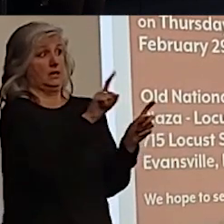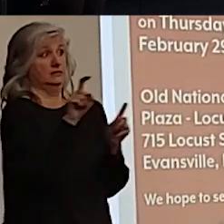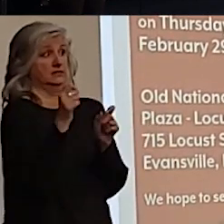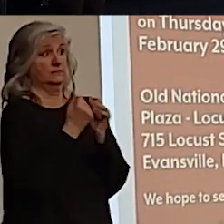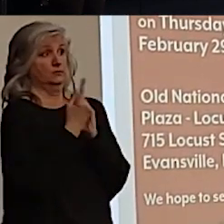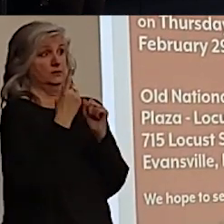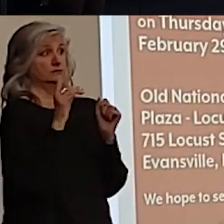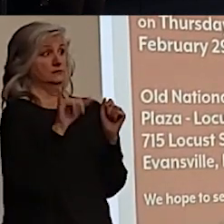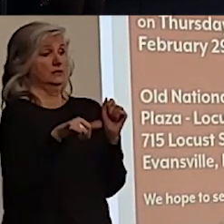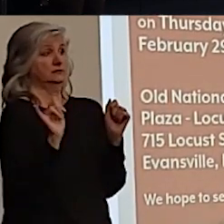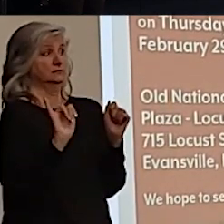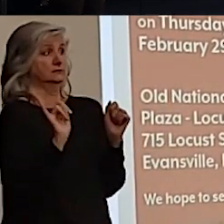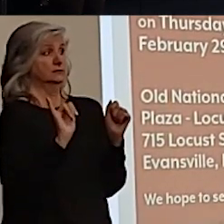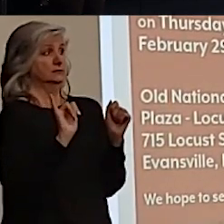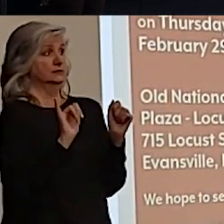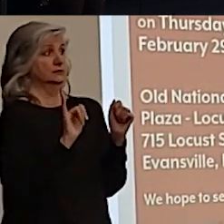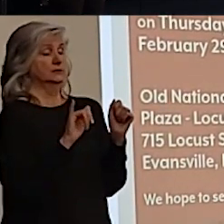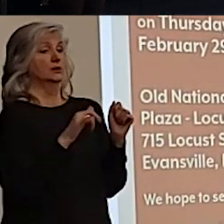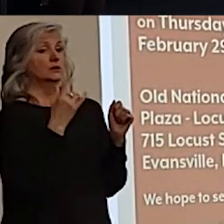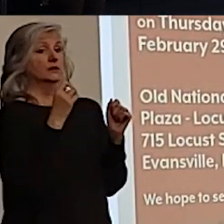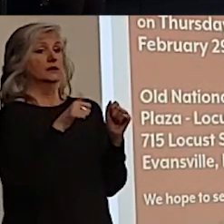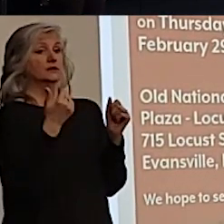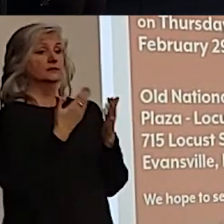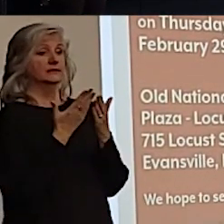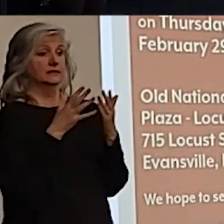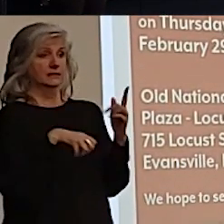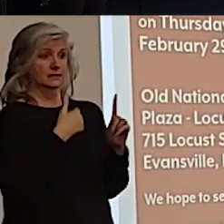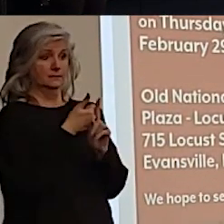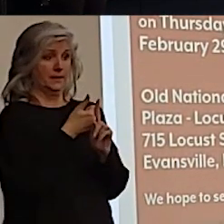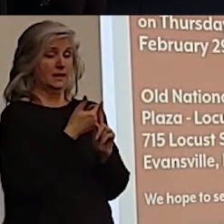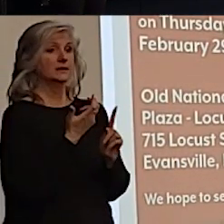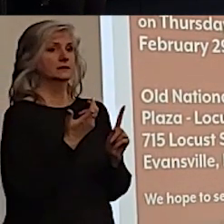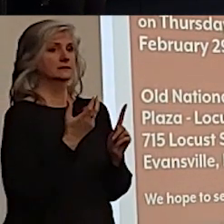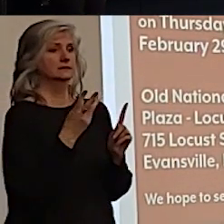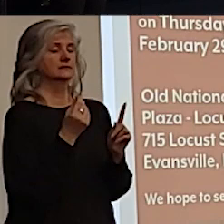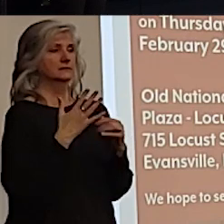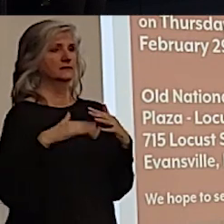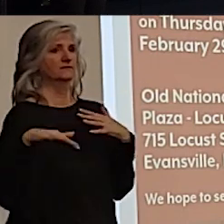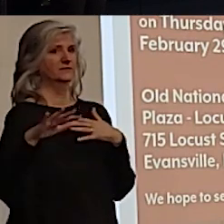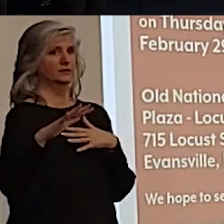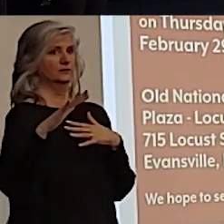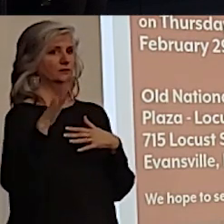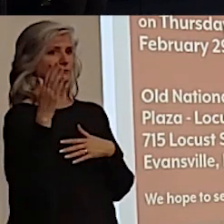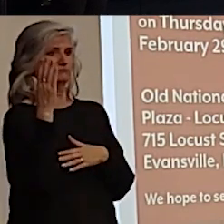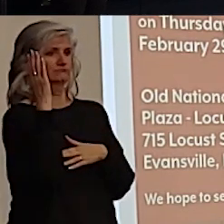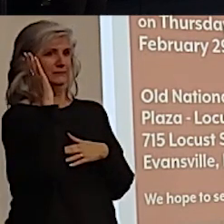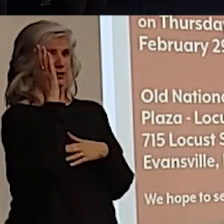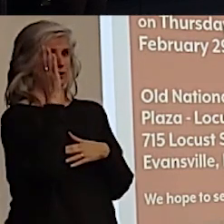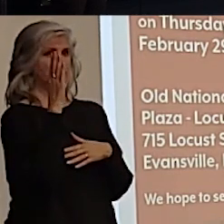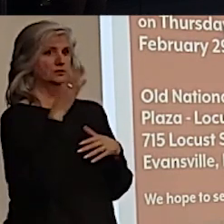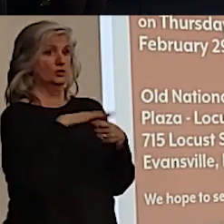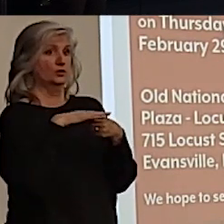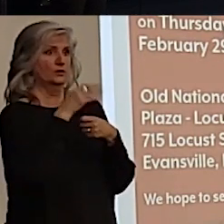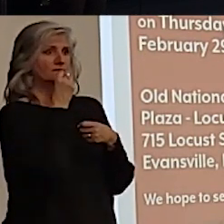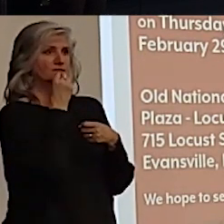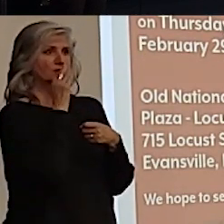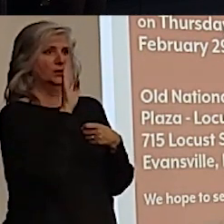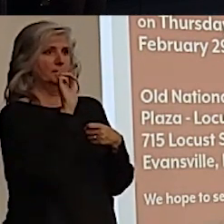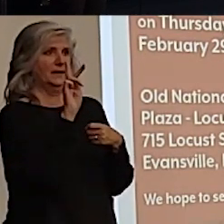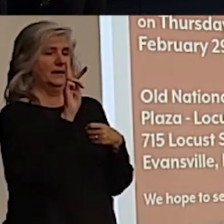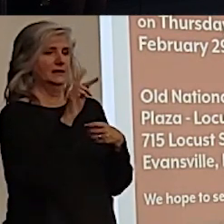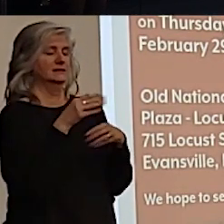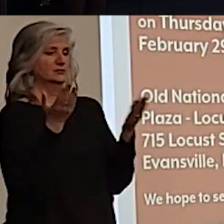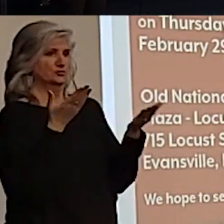as well. Another thing that's impactful at field hearings is when local food banks,